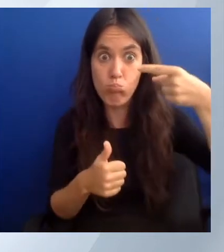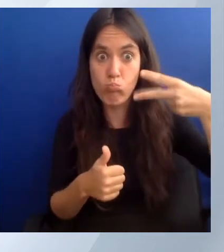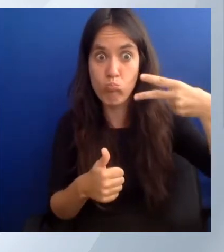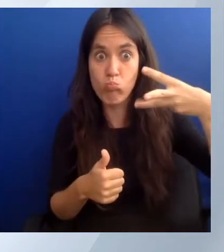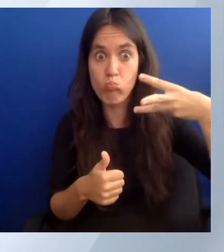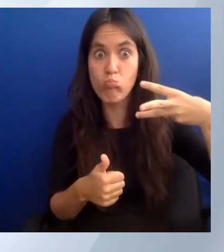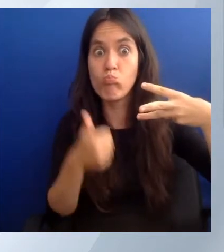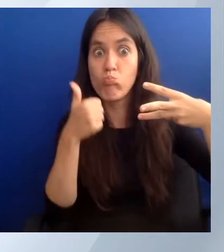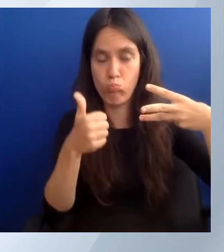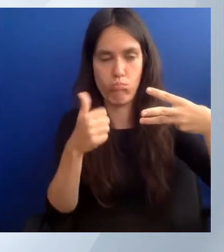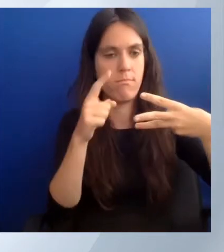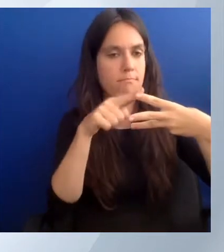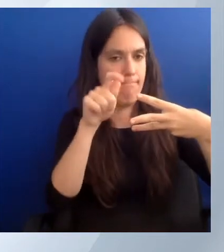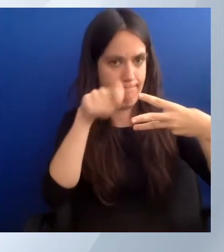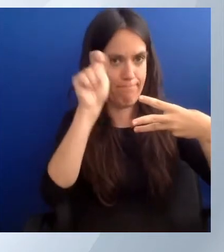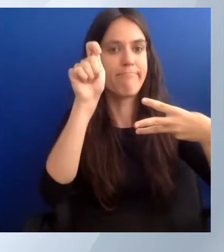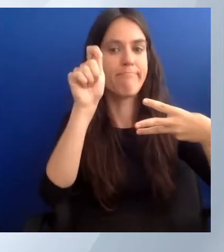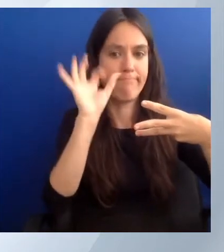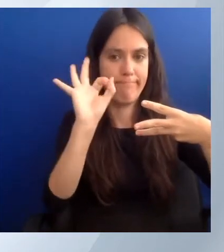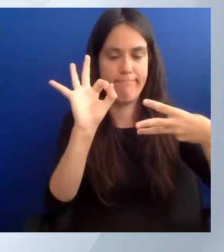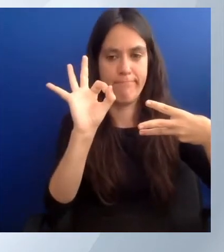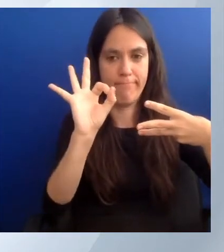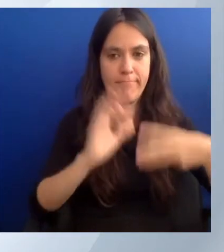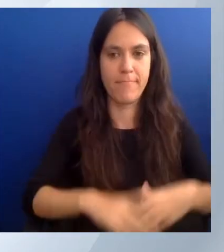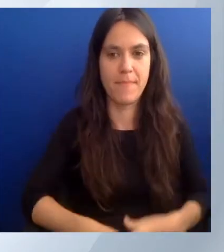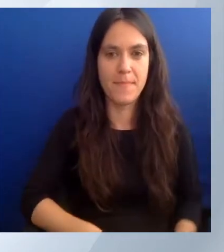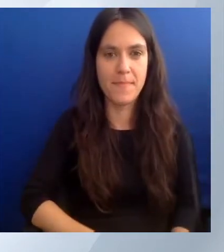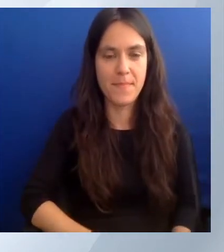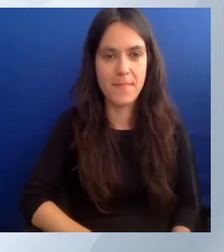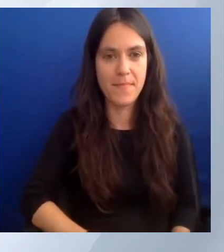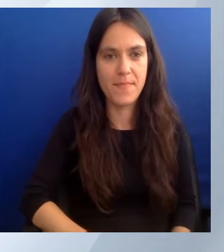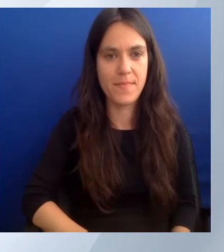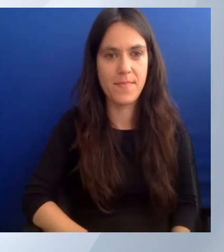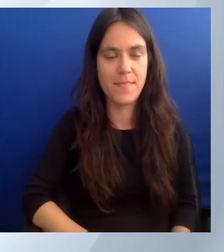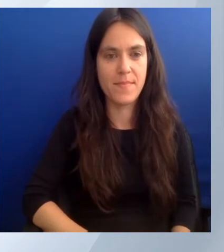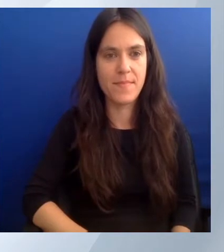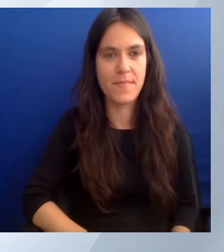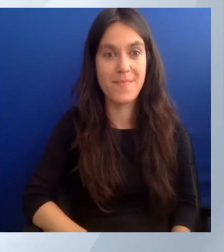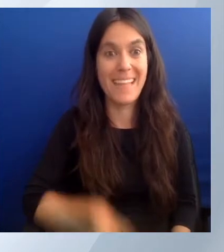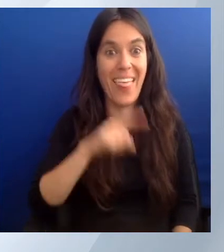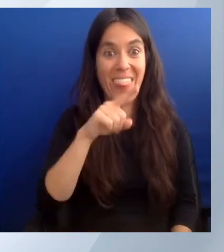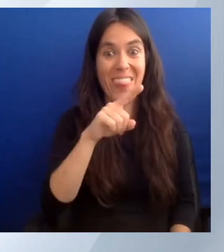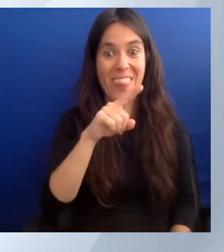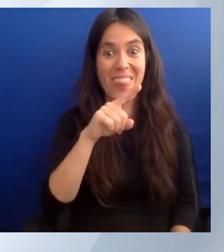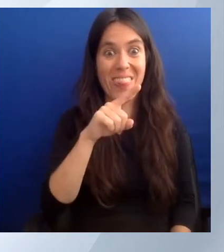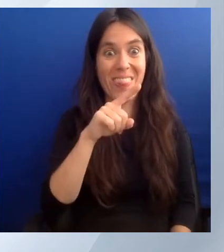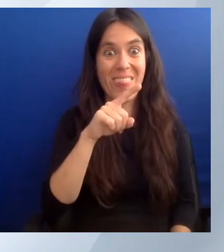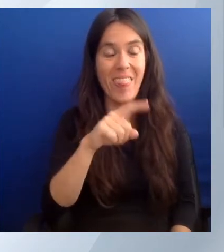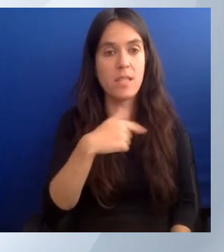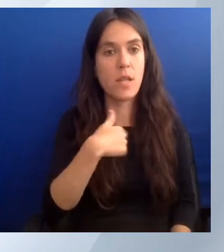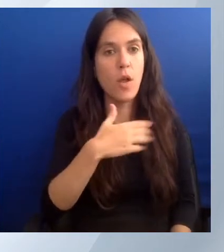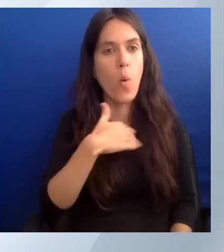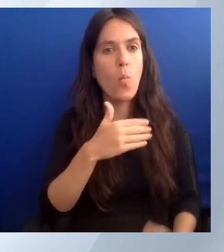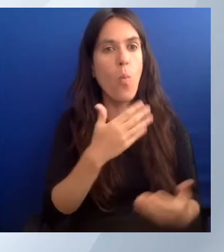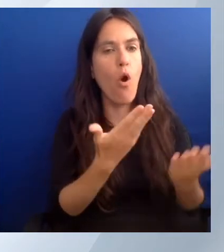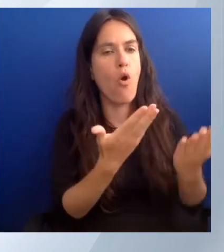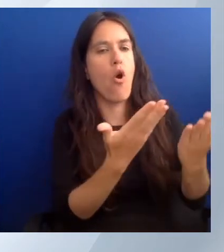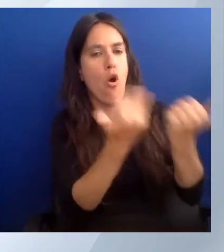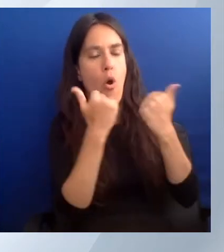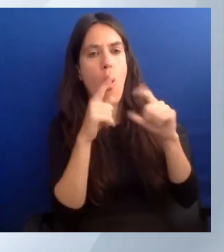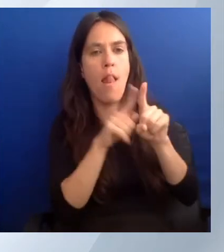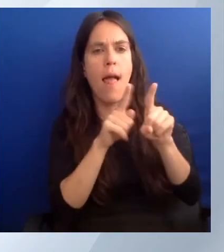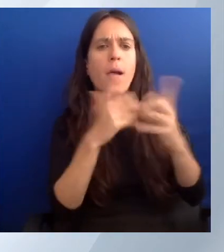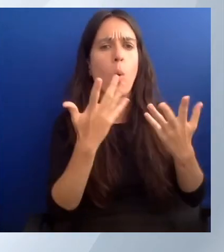should be. There we go. Now that is the code that we need to do in order to throw some basic data into a table. But